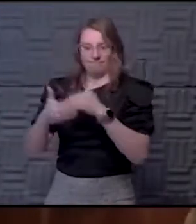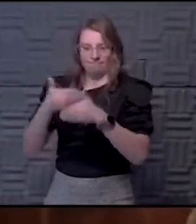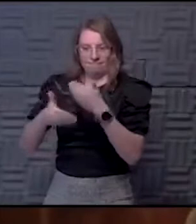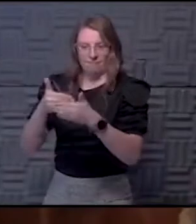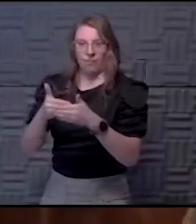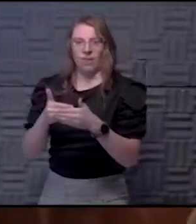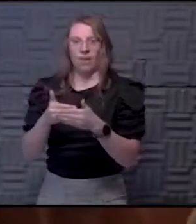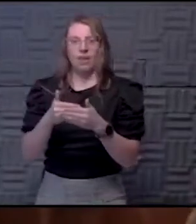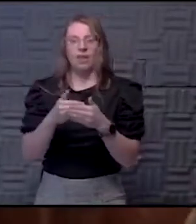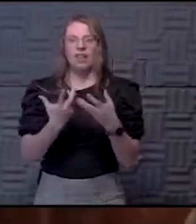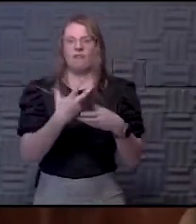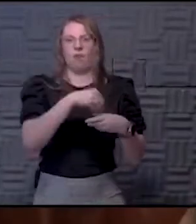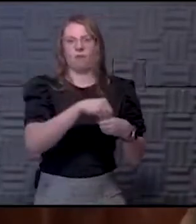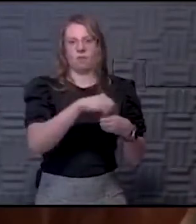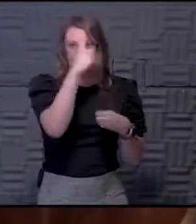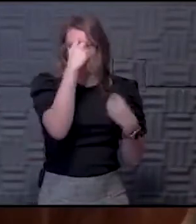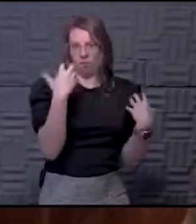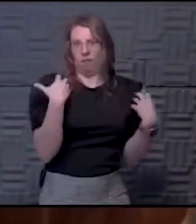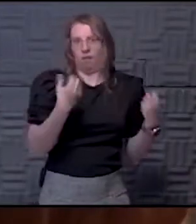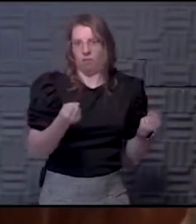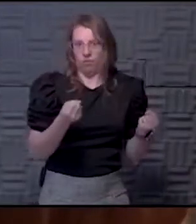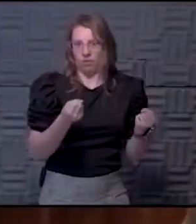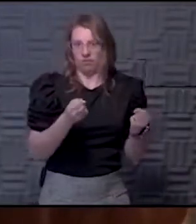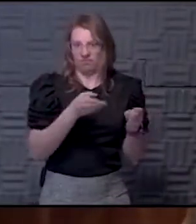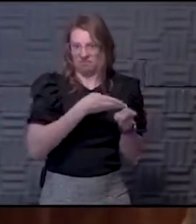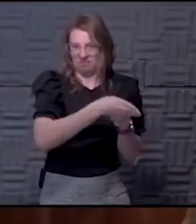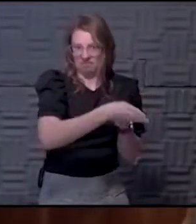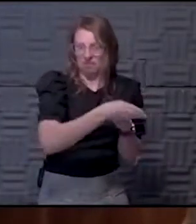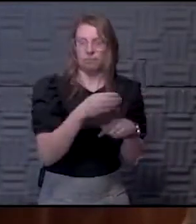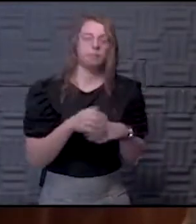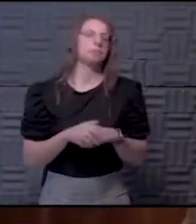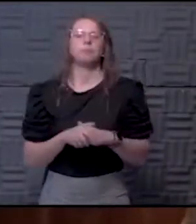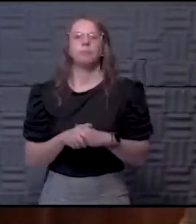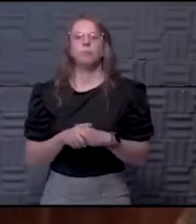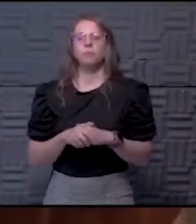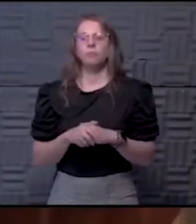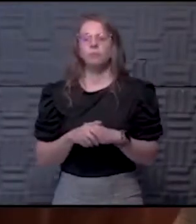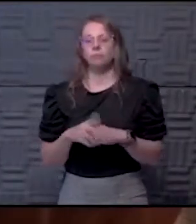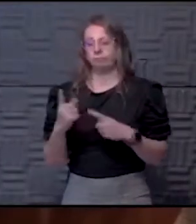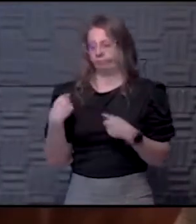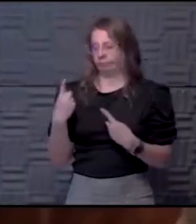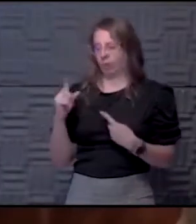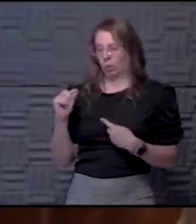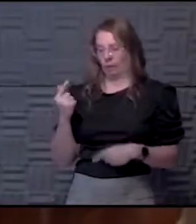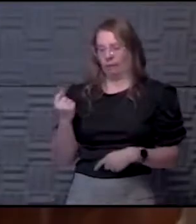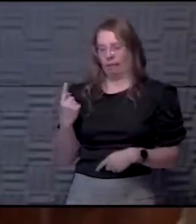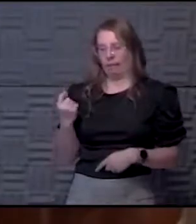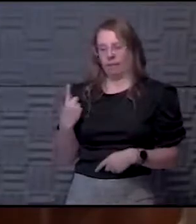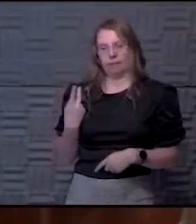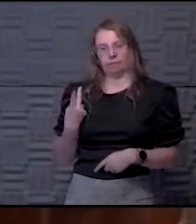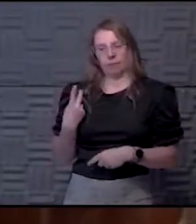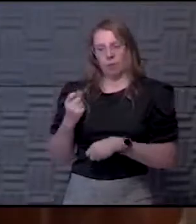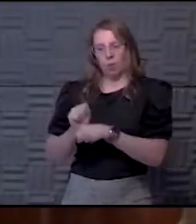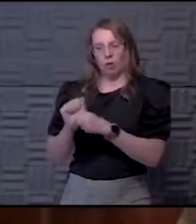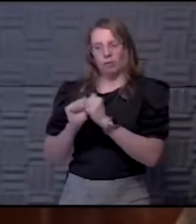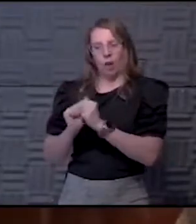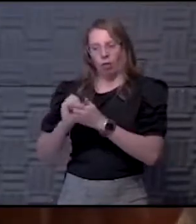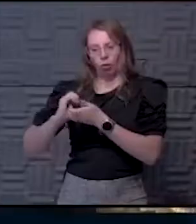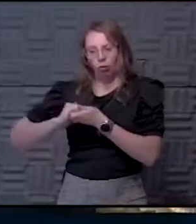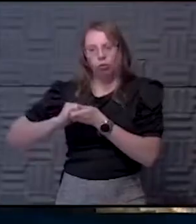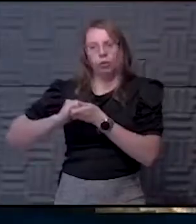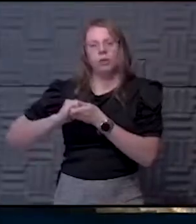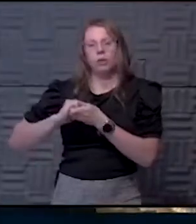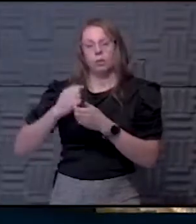involves the mental health side of things. So since about 2011 or so, we have been working together. And